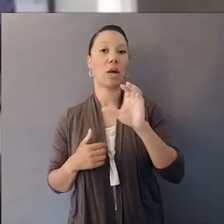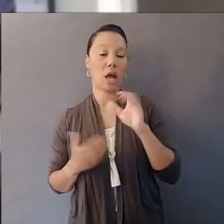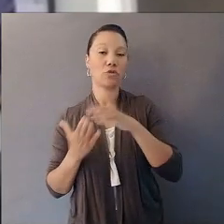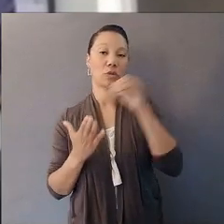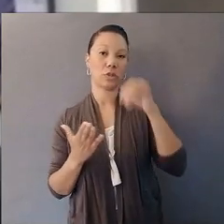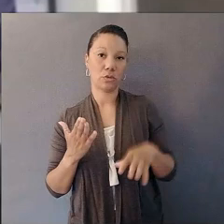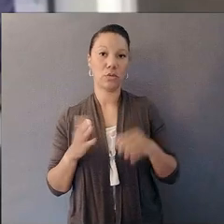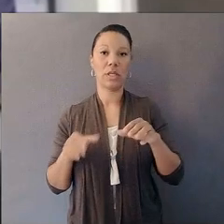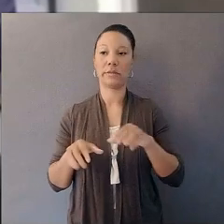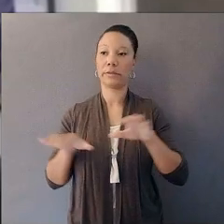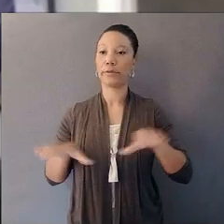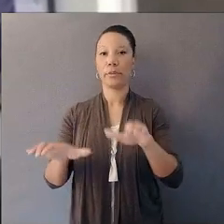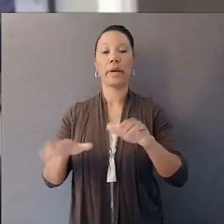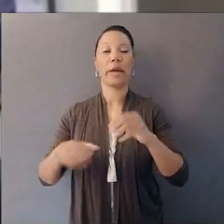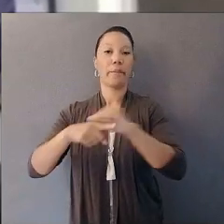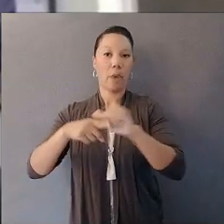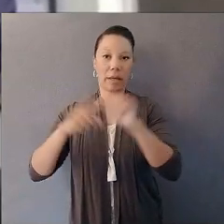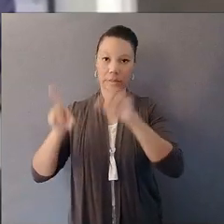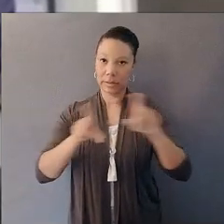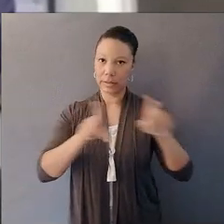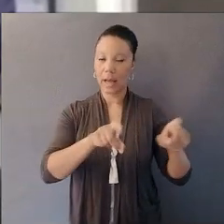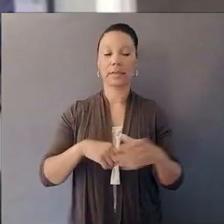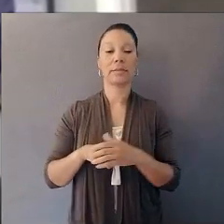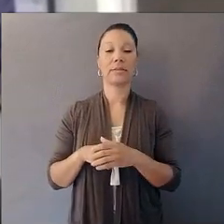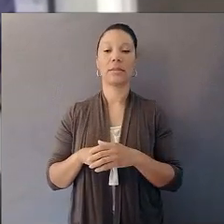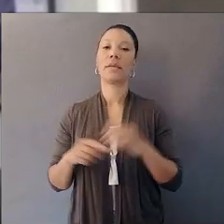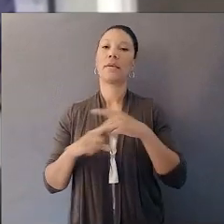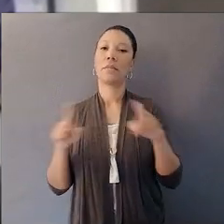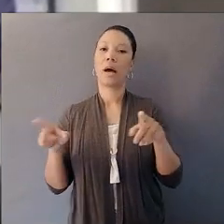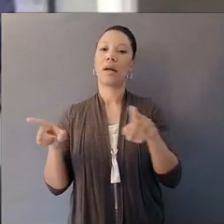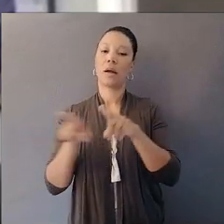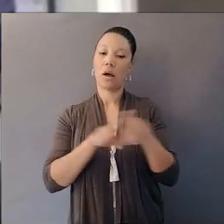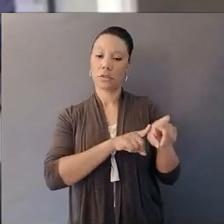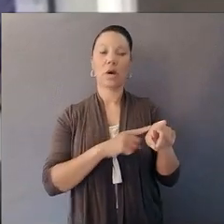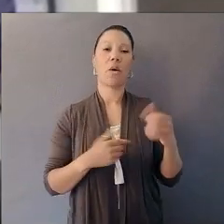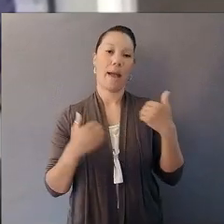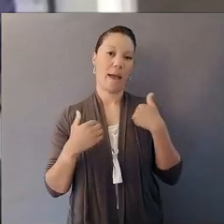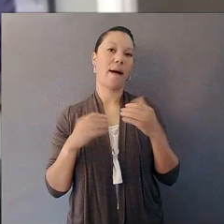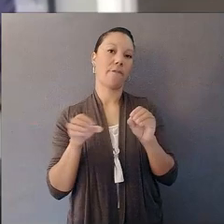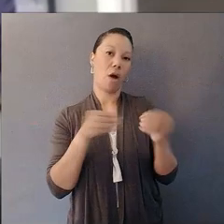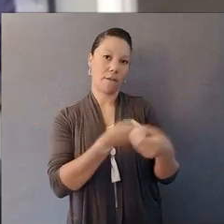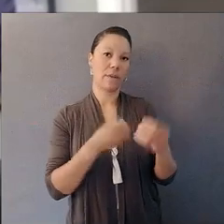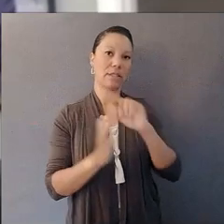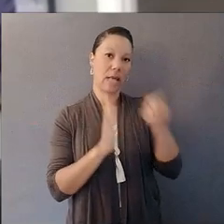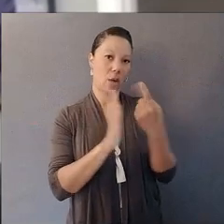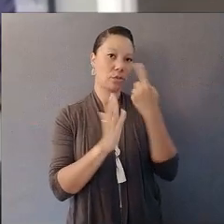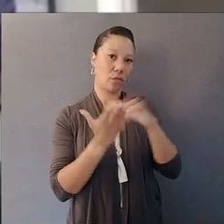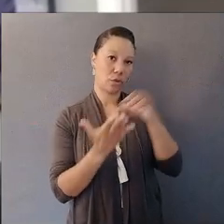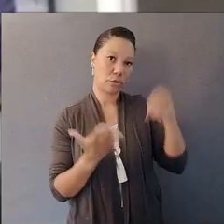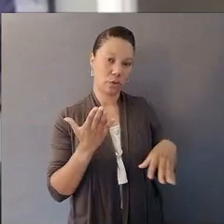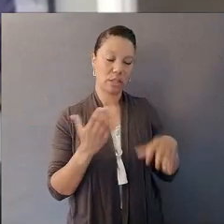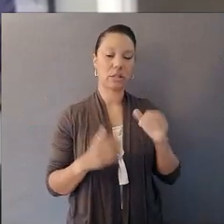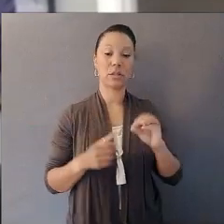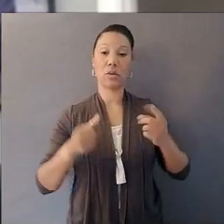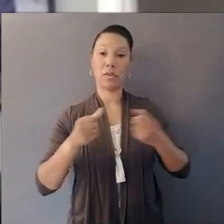and grading it afterwards, or 50 other times. But we also I just hold office hours for the students. And in the first one that we